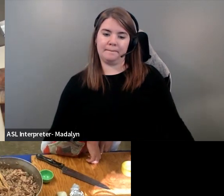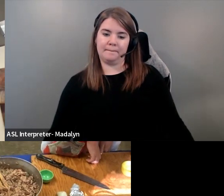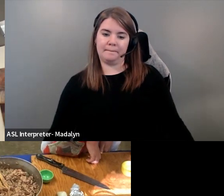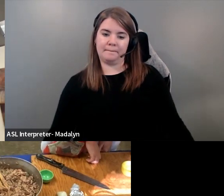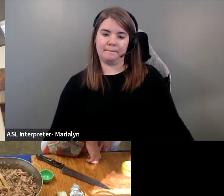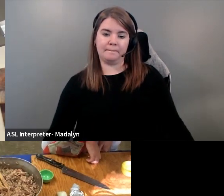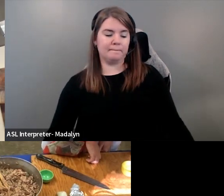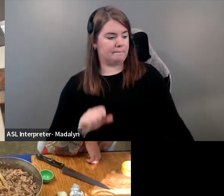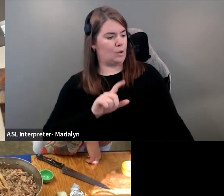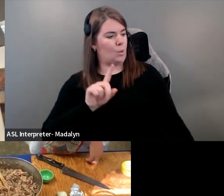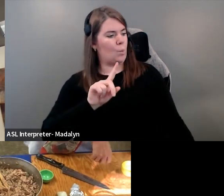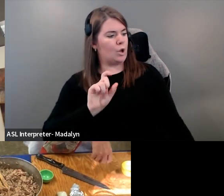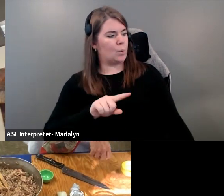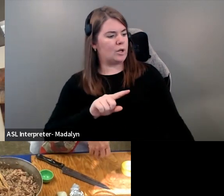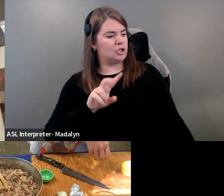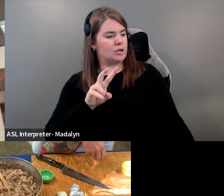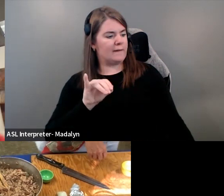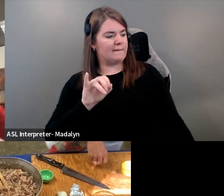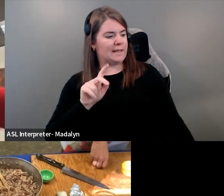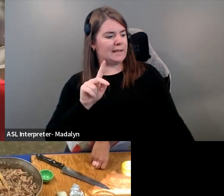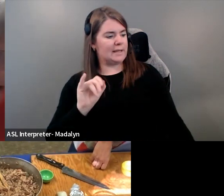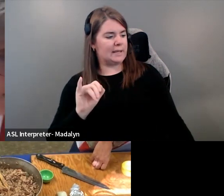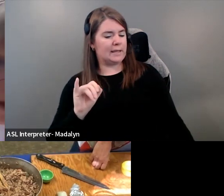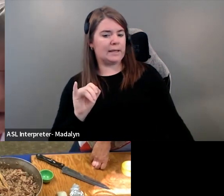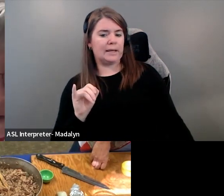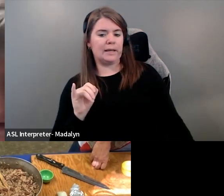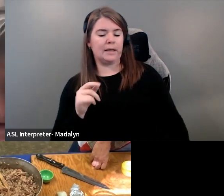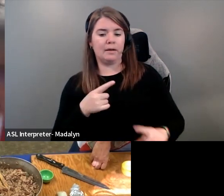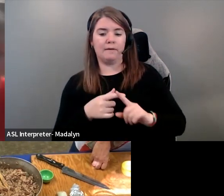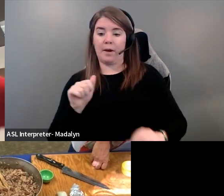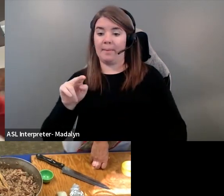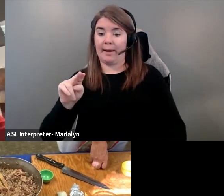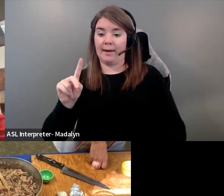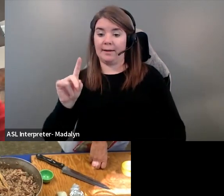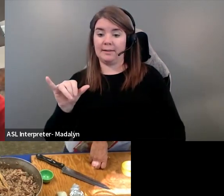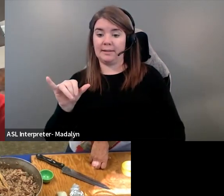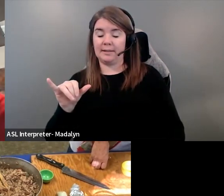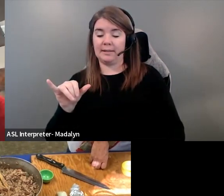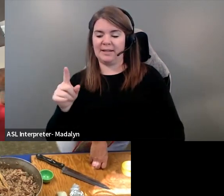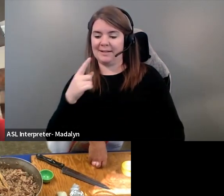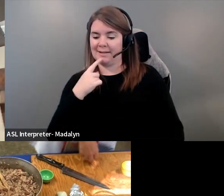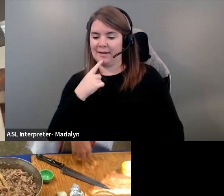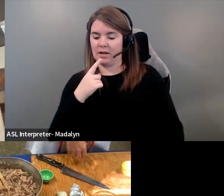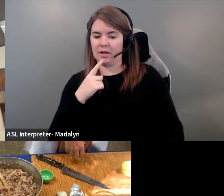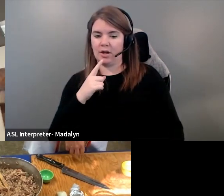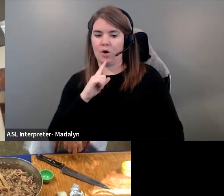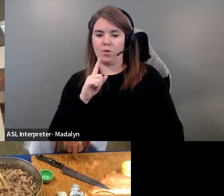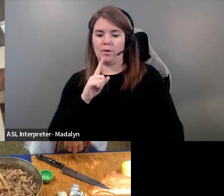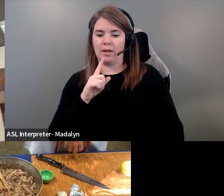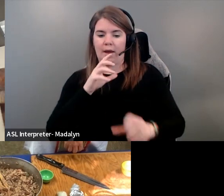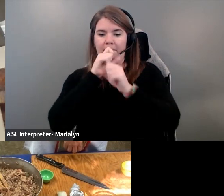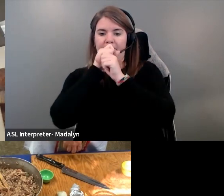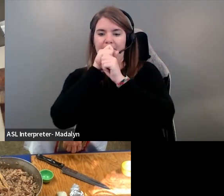There's one question, Vicky, and it comes from Andy, and he said, or an anonymous attendee. Sorry about